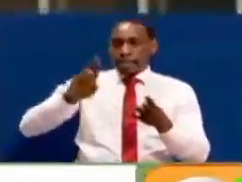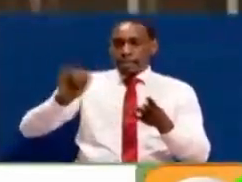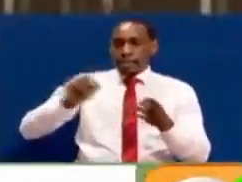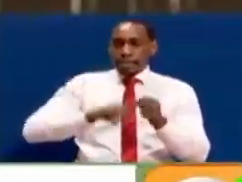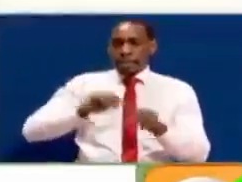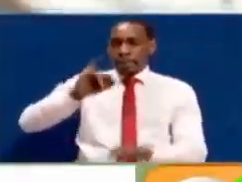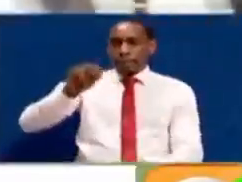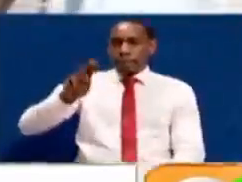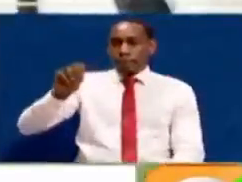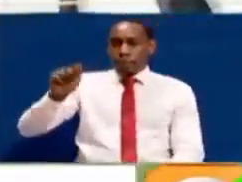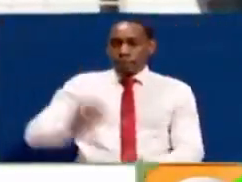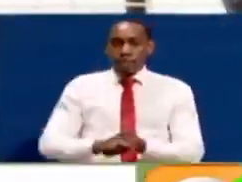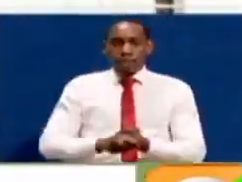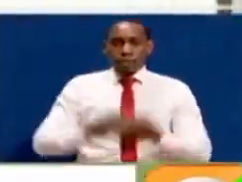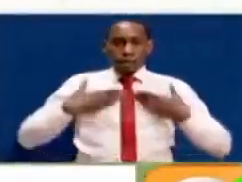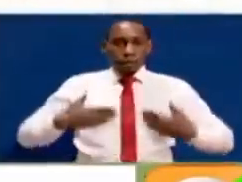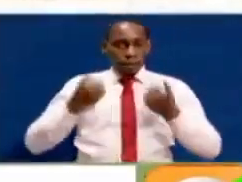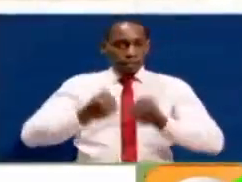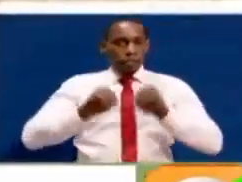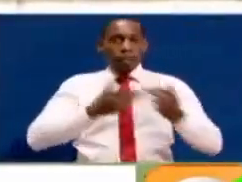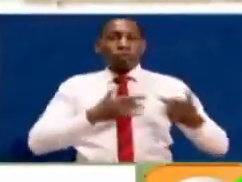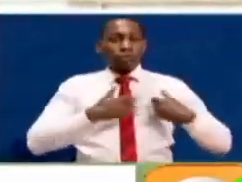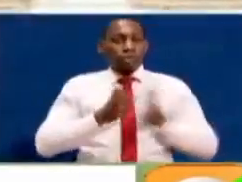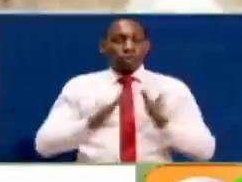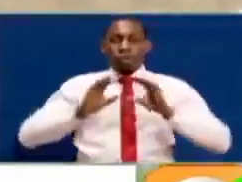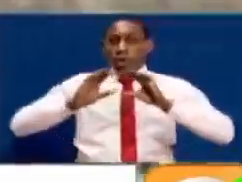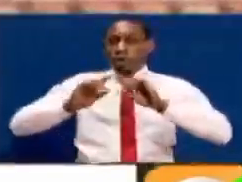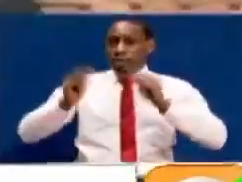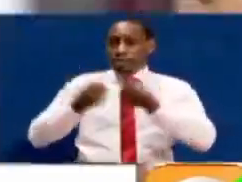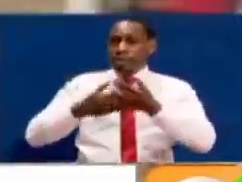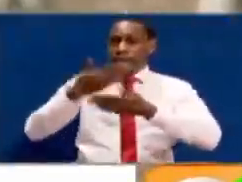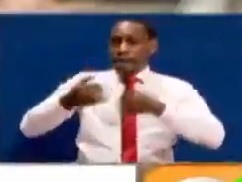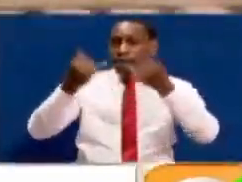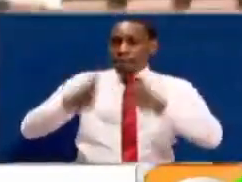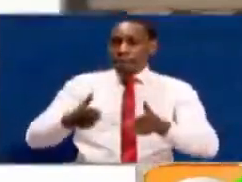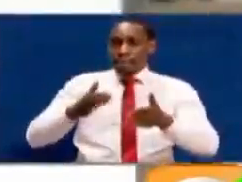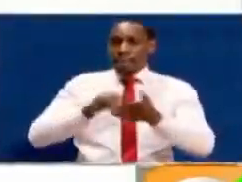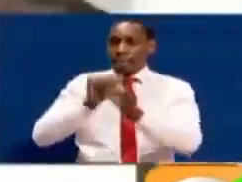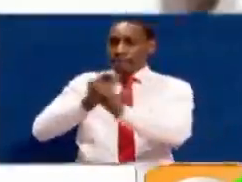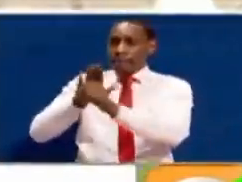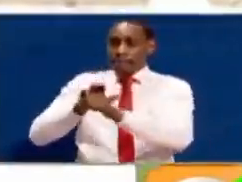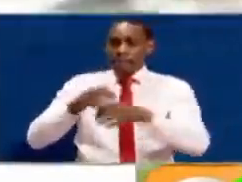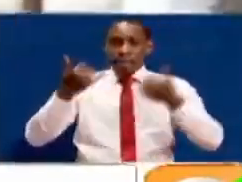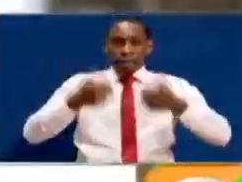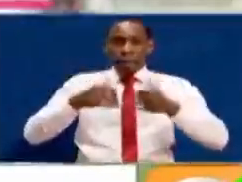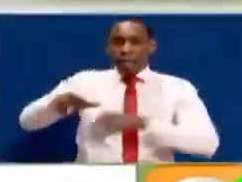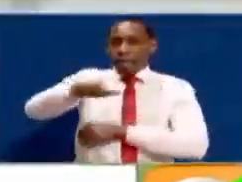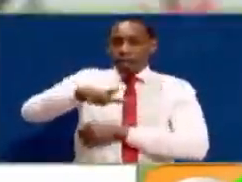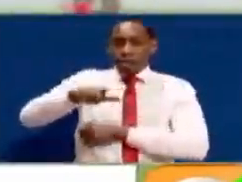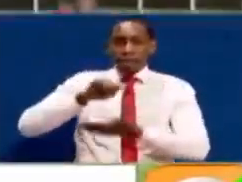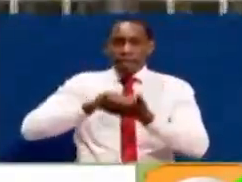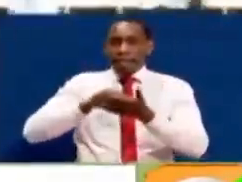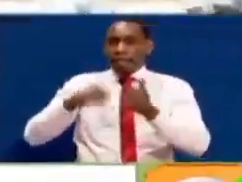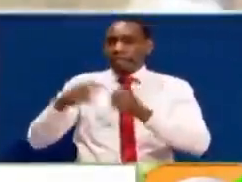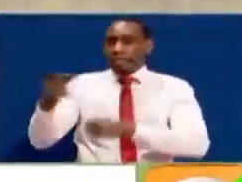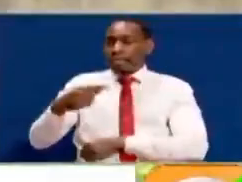Masud Juma. Fitness is of great concern to the coaching team, especially after the players, most of whom ply their trade locally, stayed for